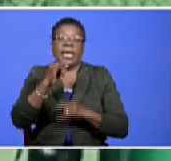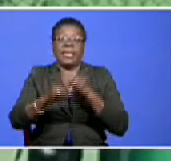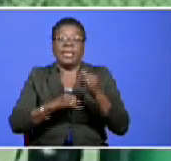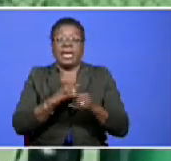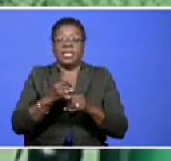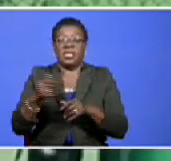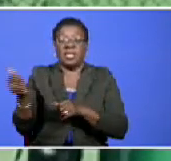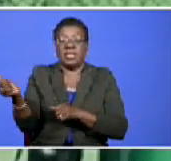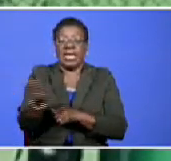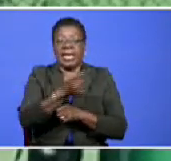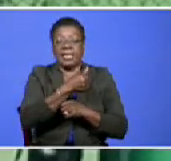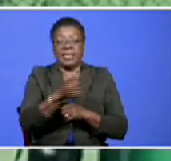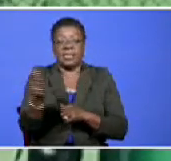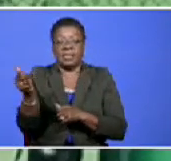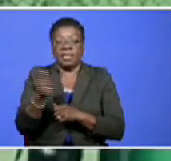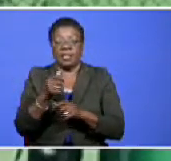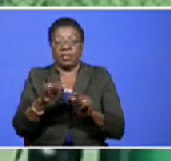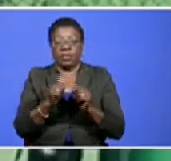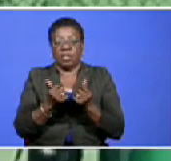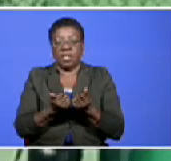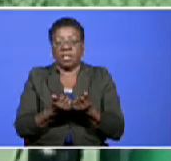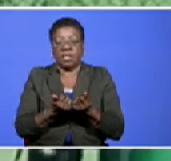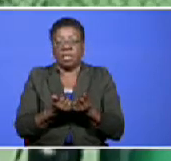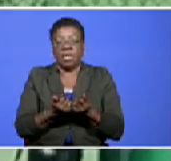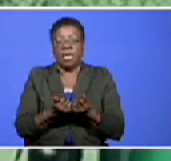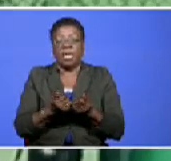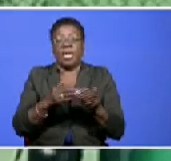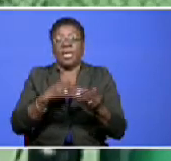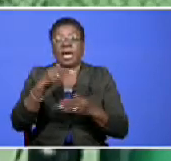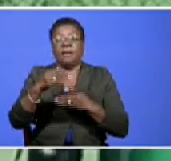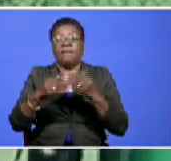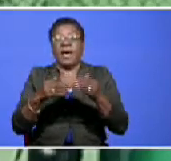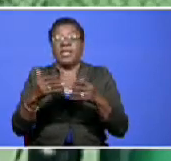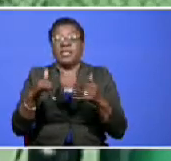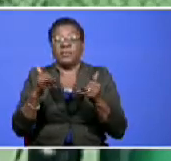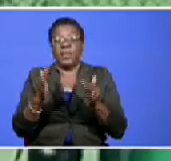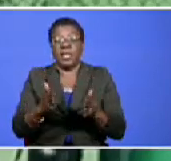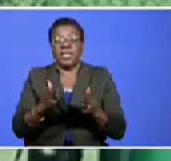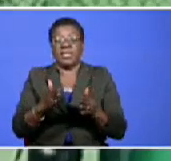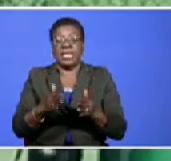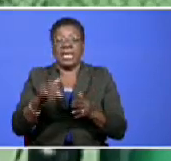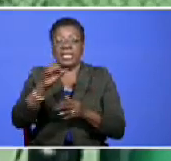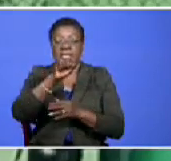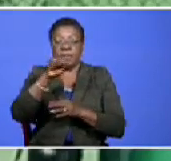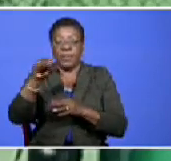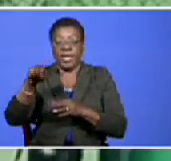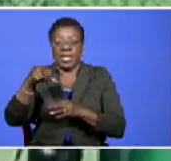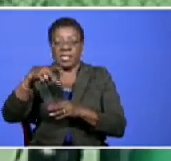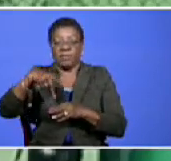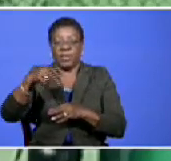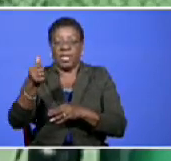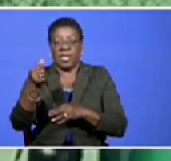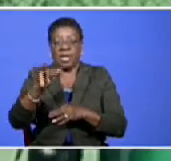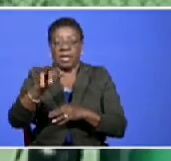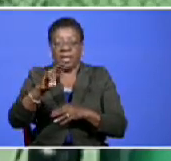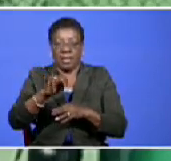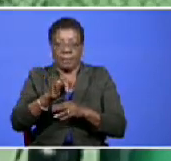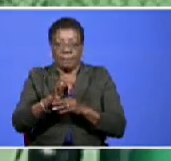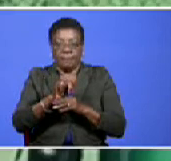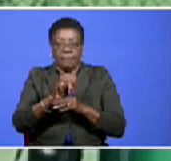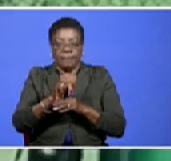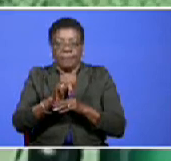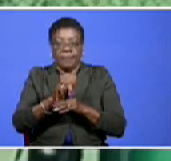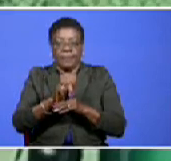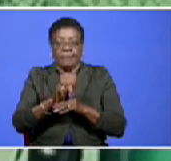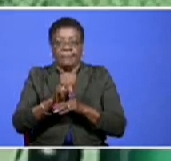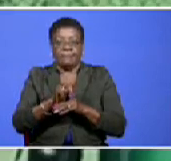Olympic Solidarity Fund to participate in an advanced players course in Valencia, Spain. Chelsea was recommended by ITF Regional Officer